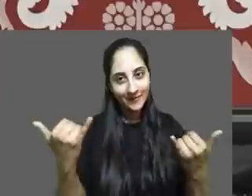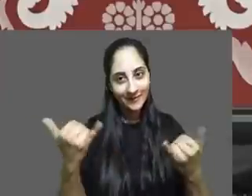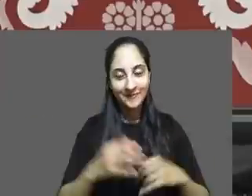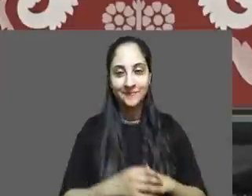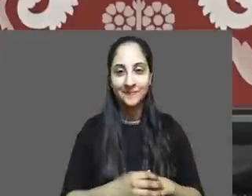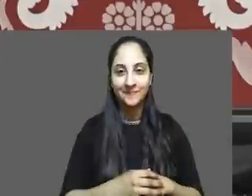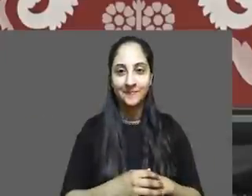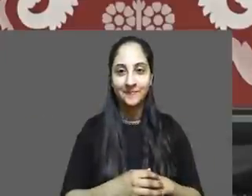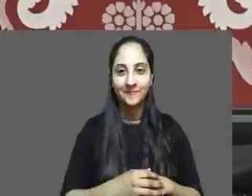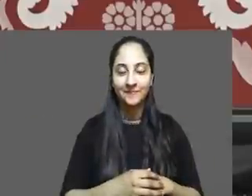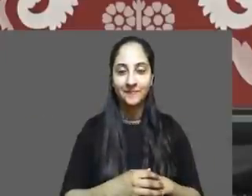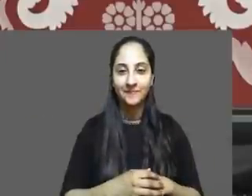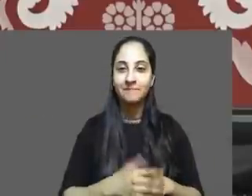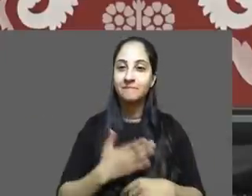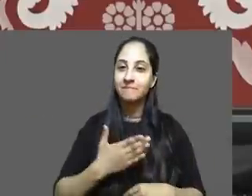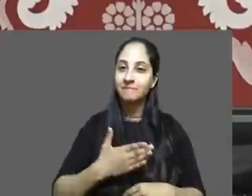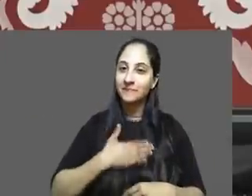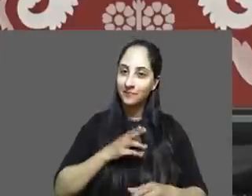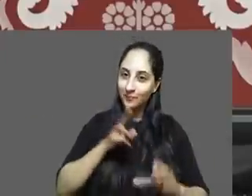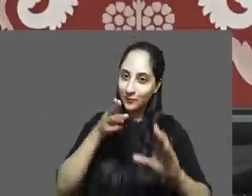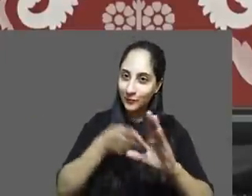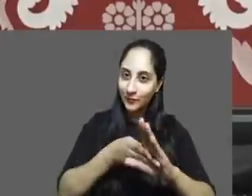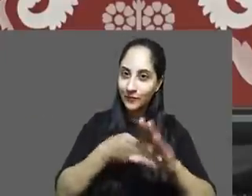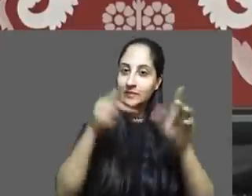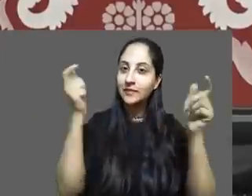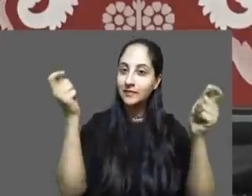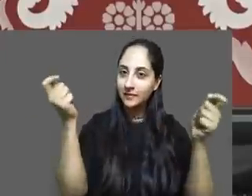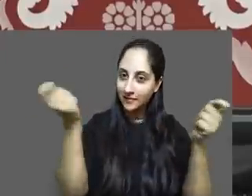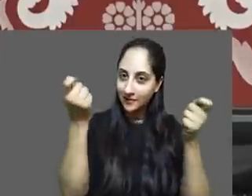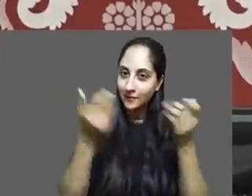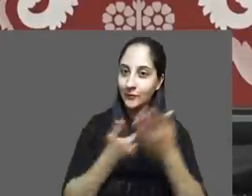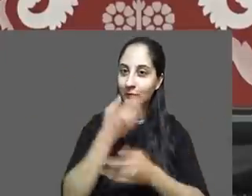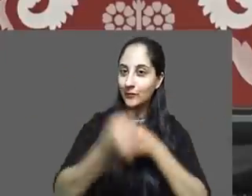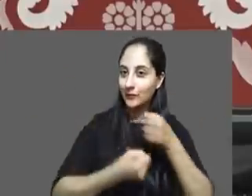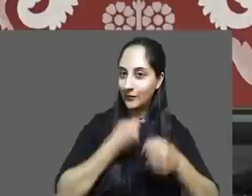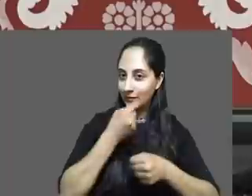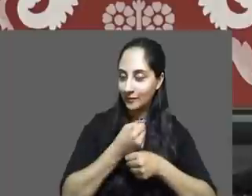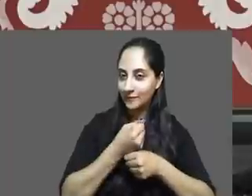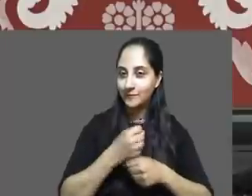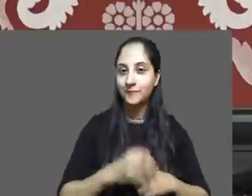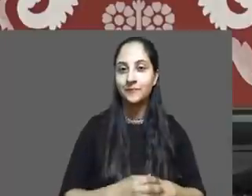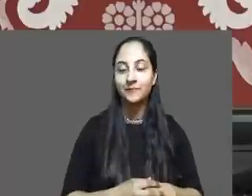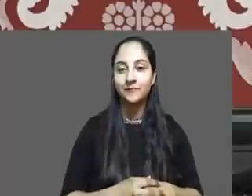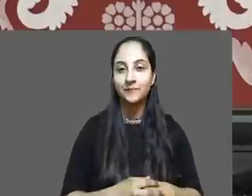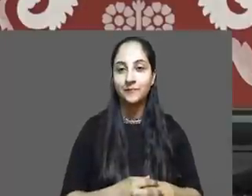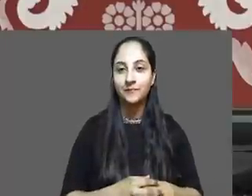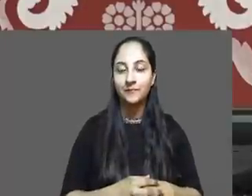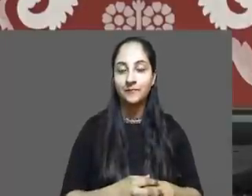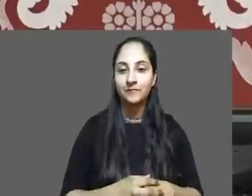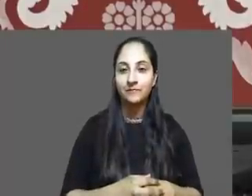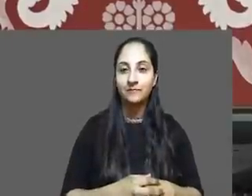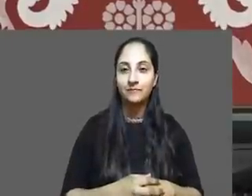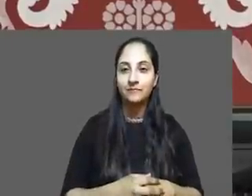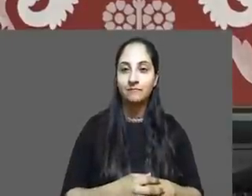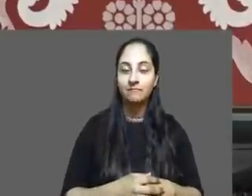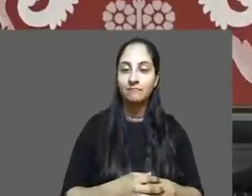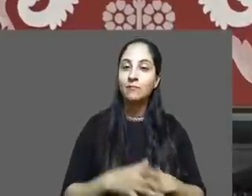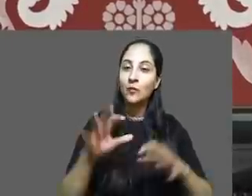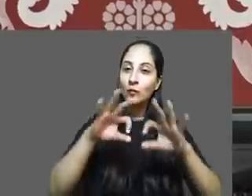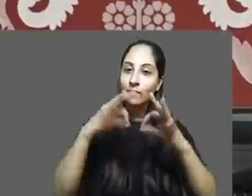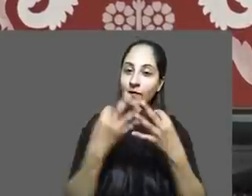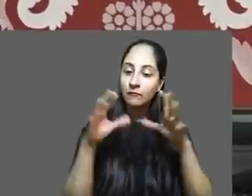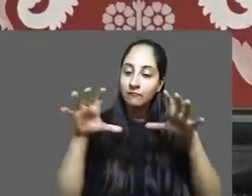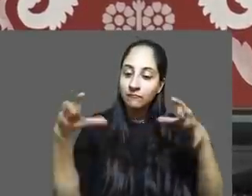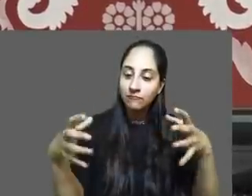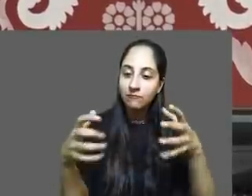Once again, thank you for having me here today to join in this celebration. To all those who have